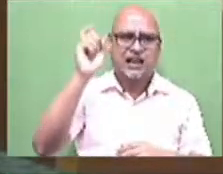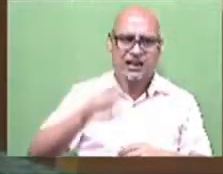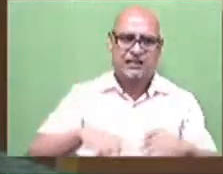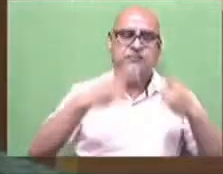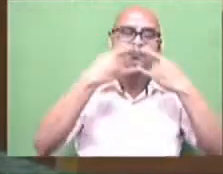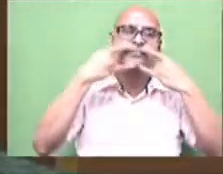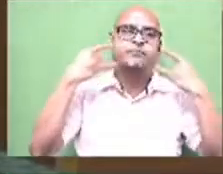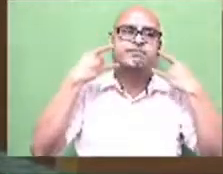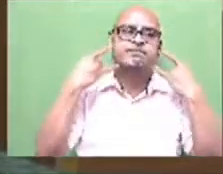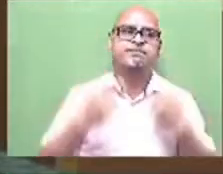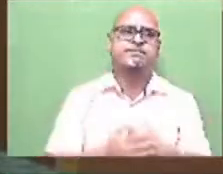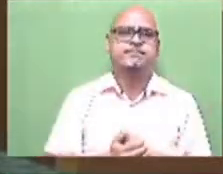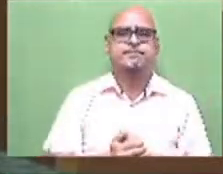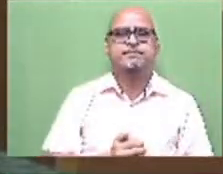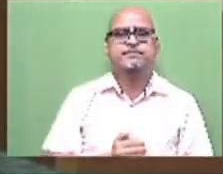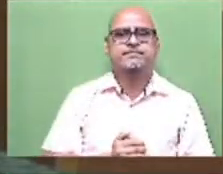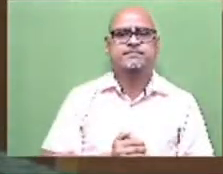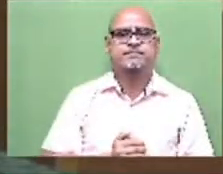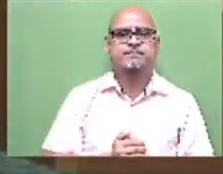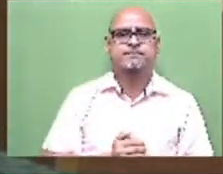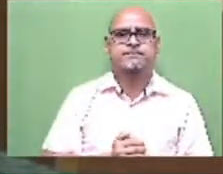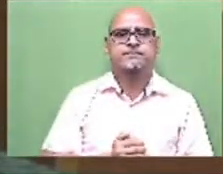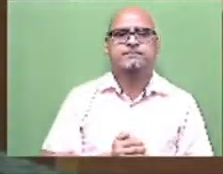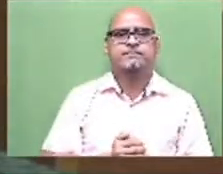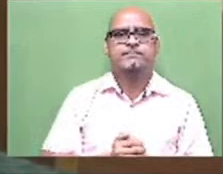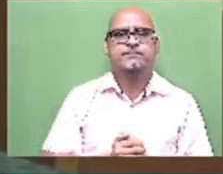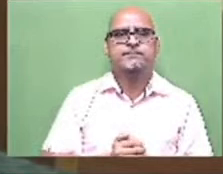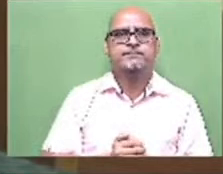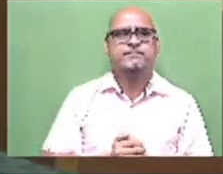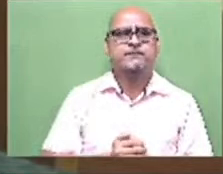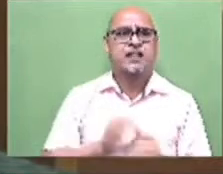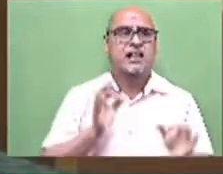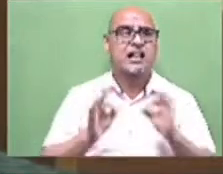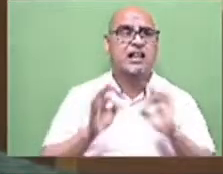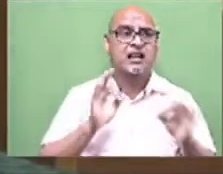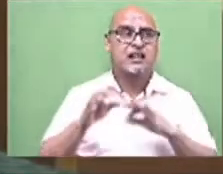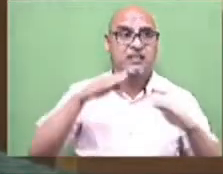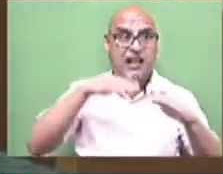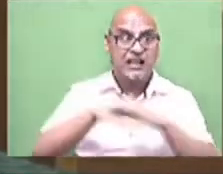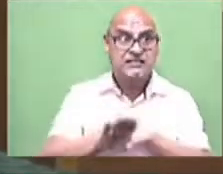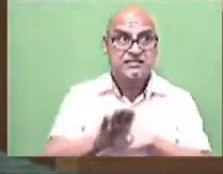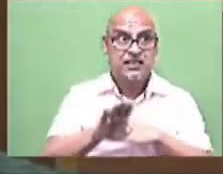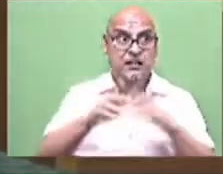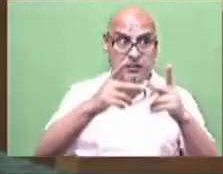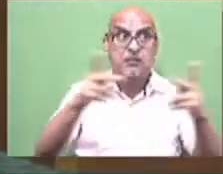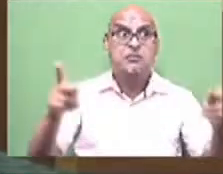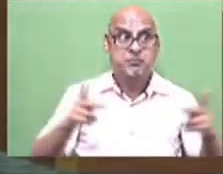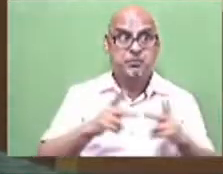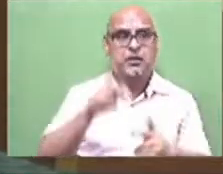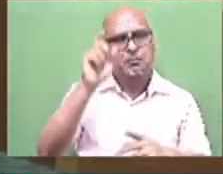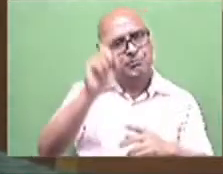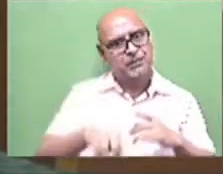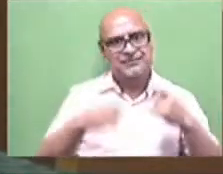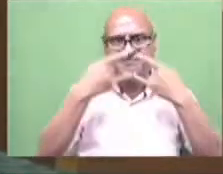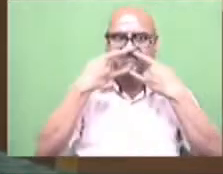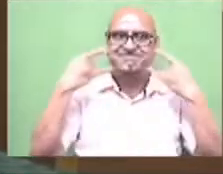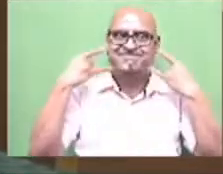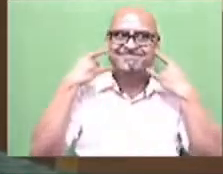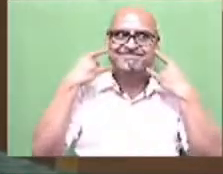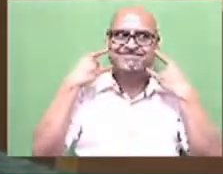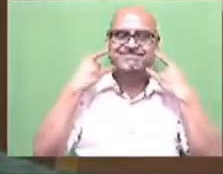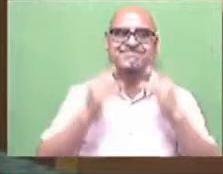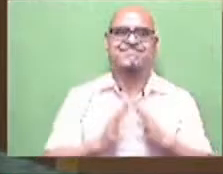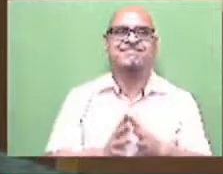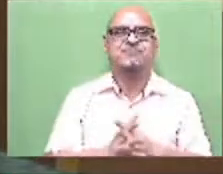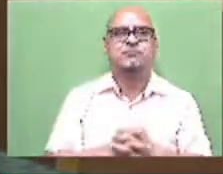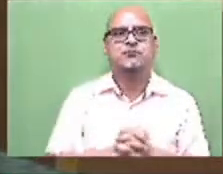wear indoors if you're in an indoor facility. Now, as we speak, 5 hours ahead of us in Paris, it's now the law that